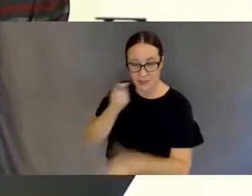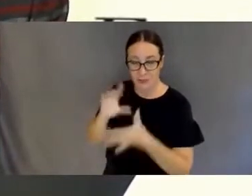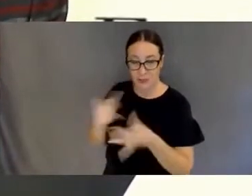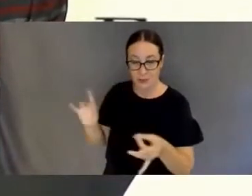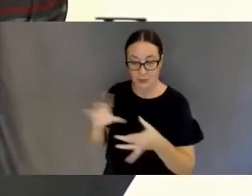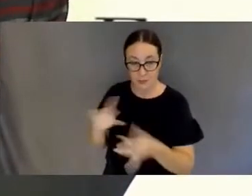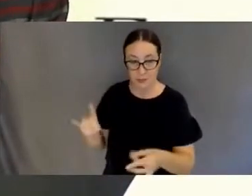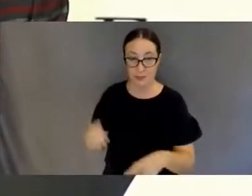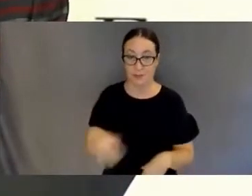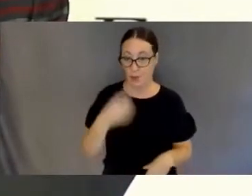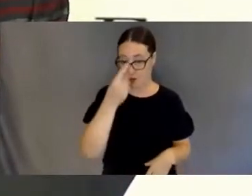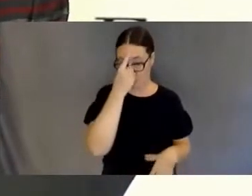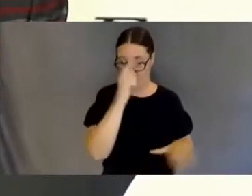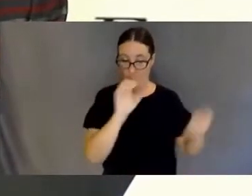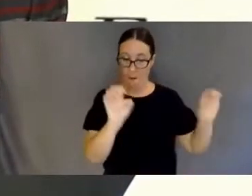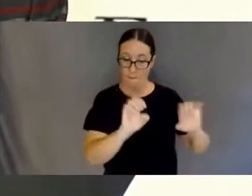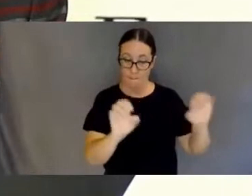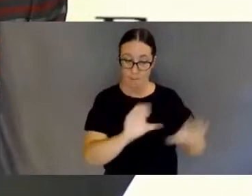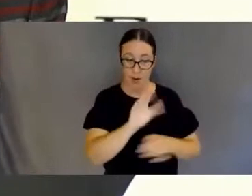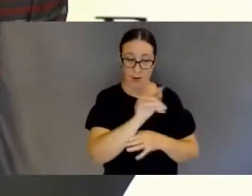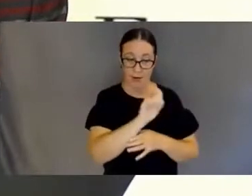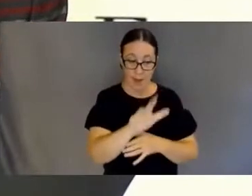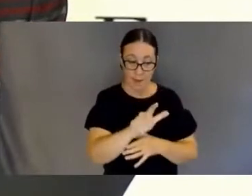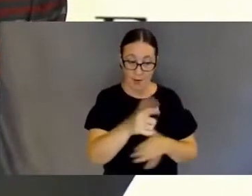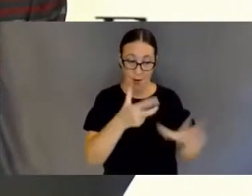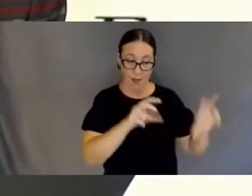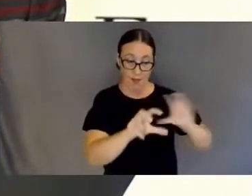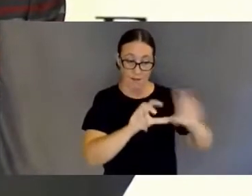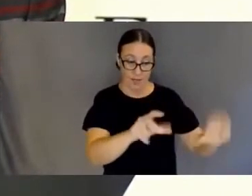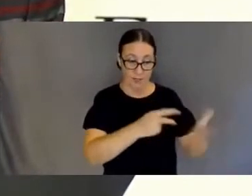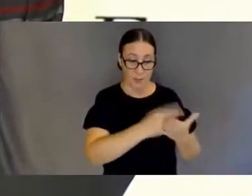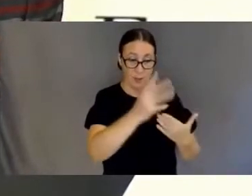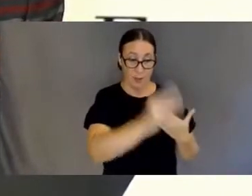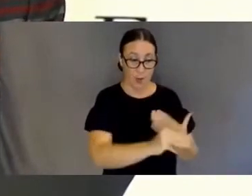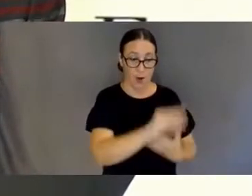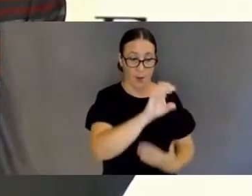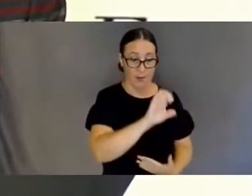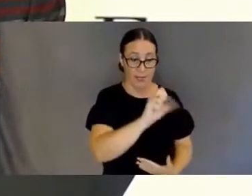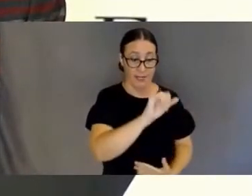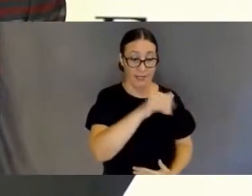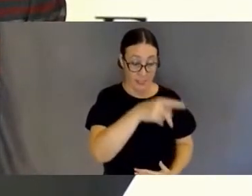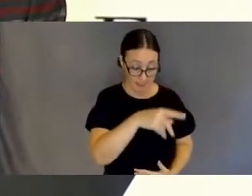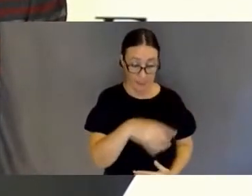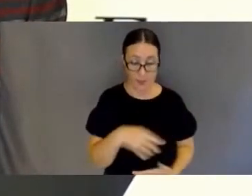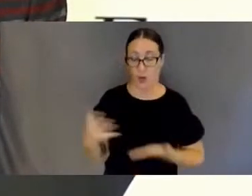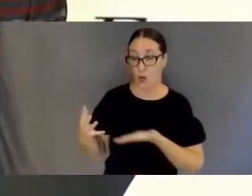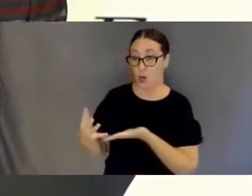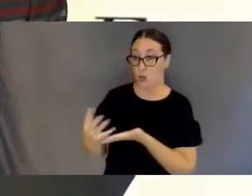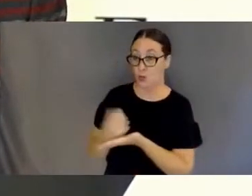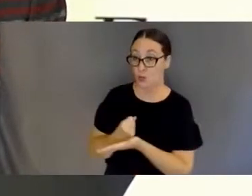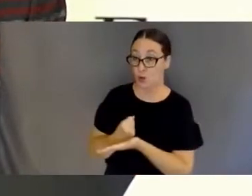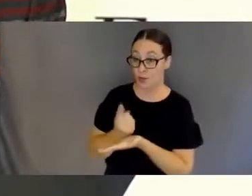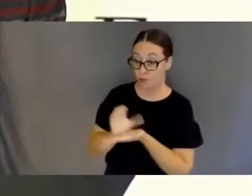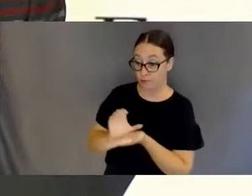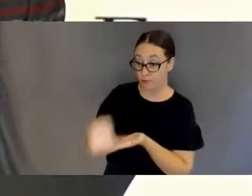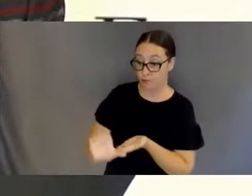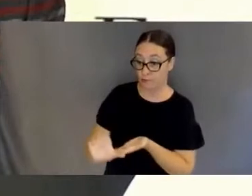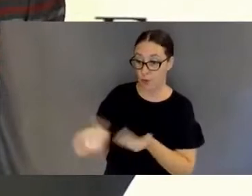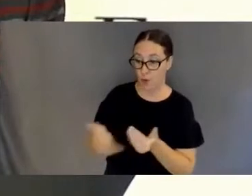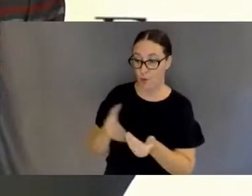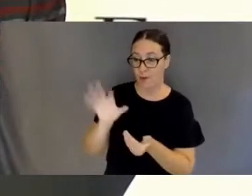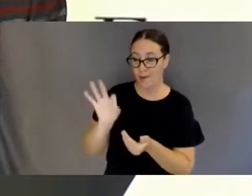our Emergency Capital Investment Program, or ECIP, Treasury will be injecting nearly $9